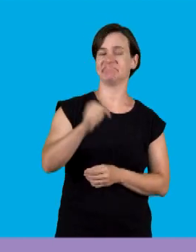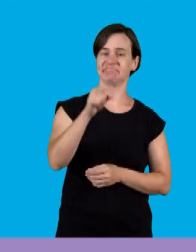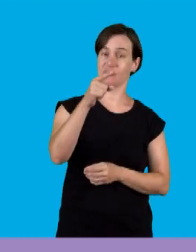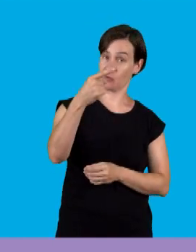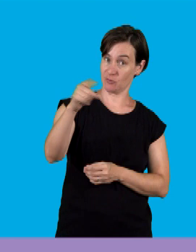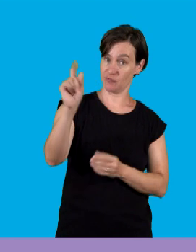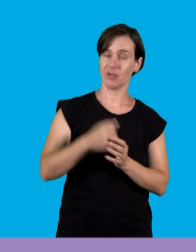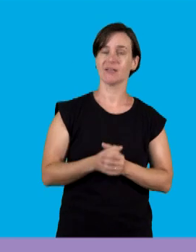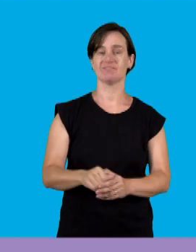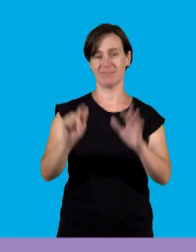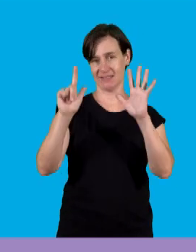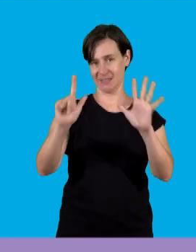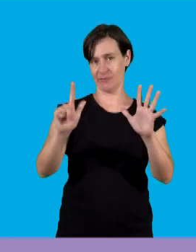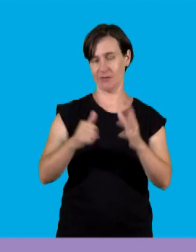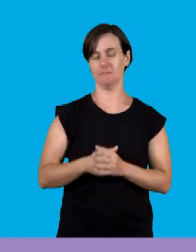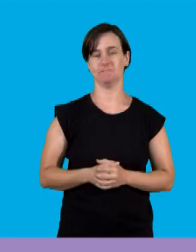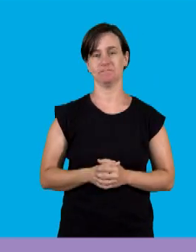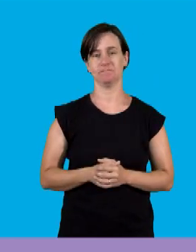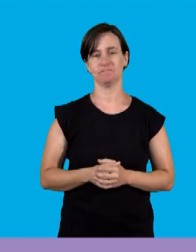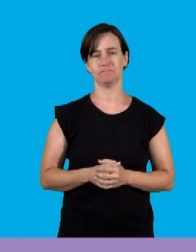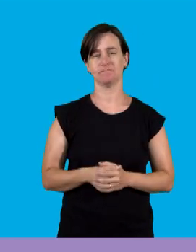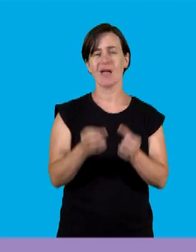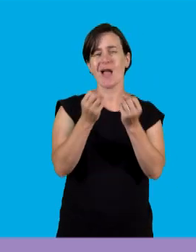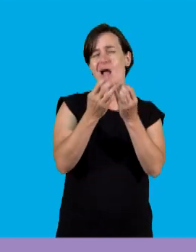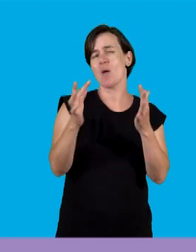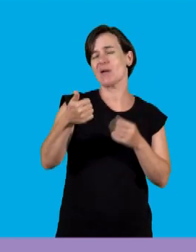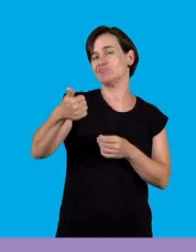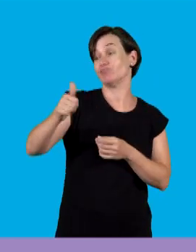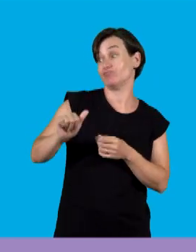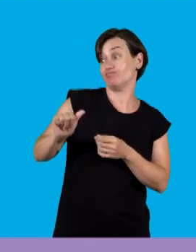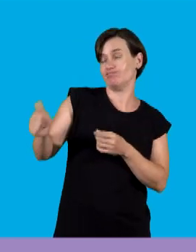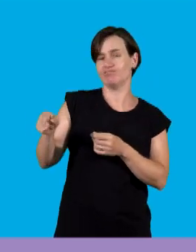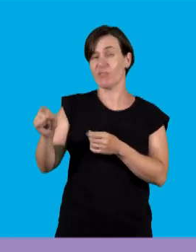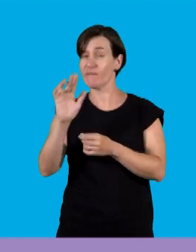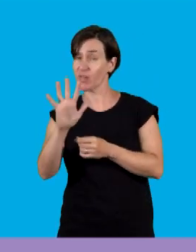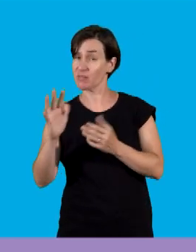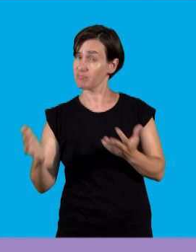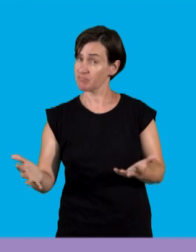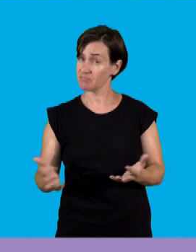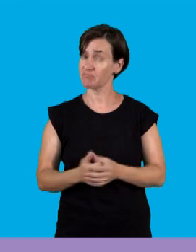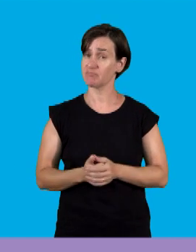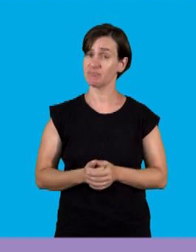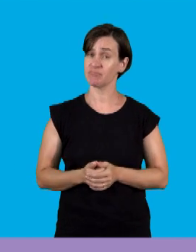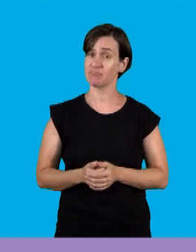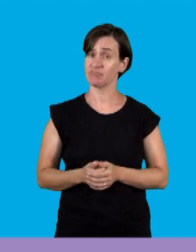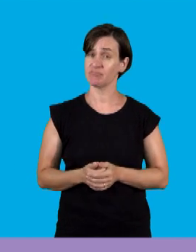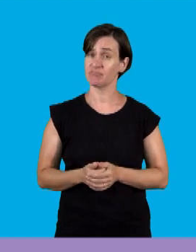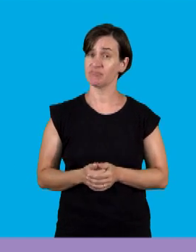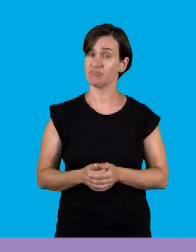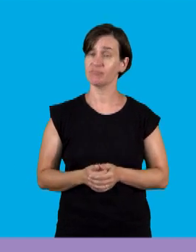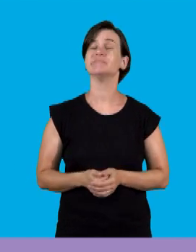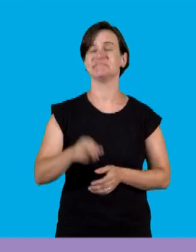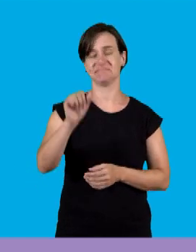Yes, you are correct. It will be 7. And how many triangles will be in the 5th